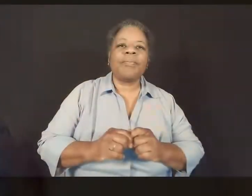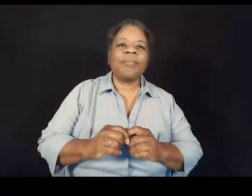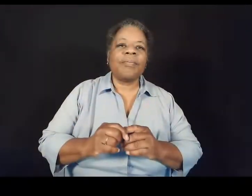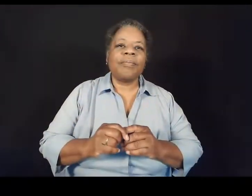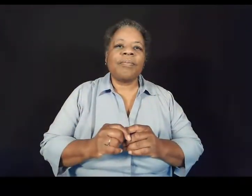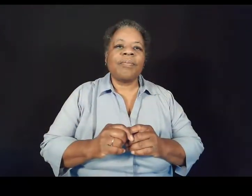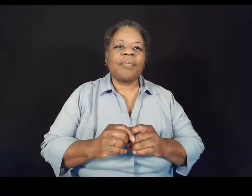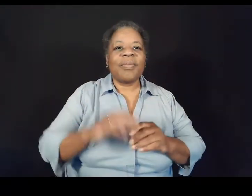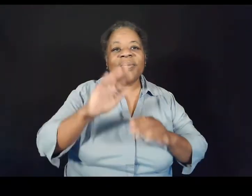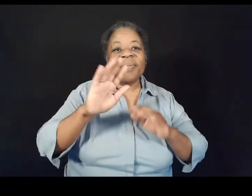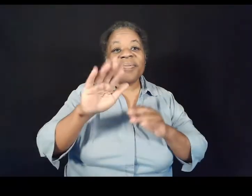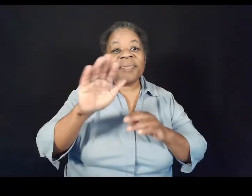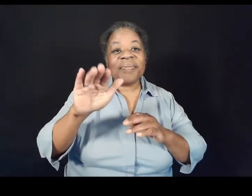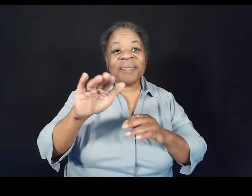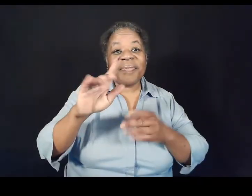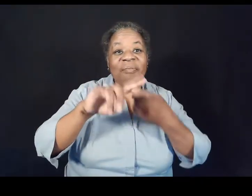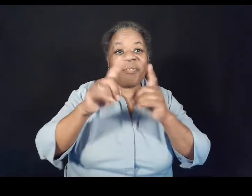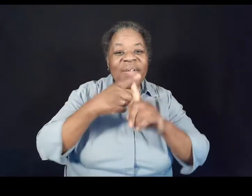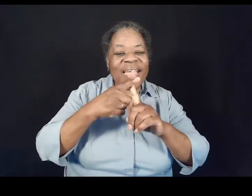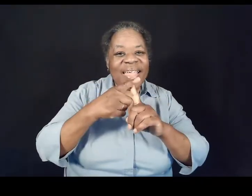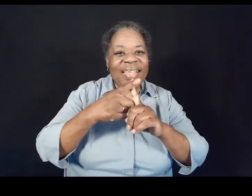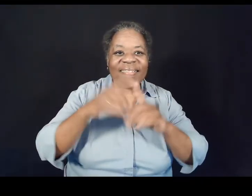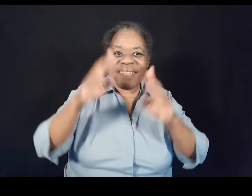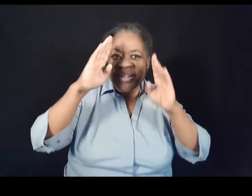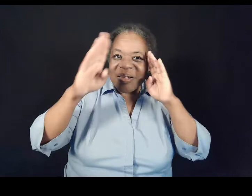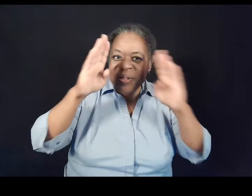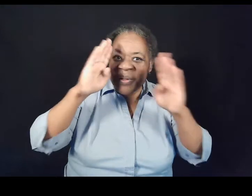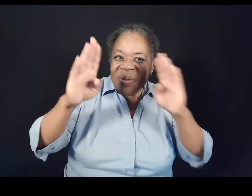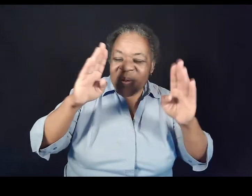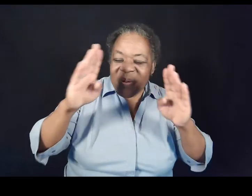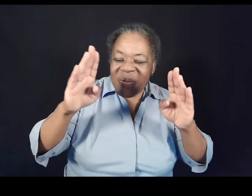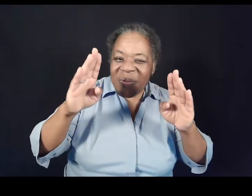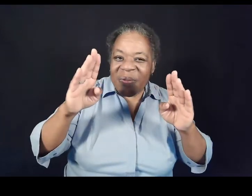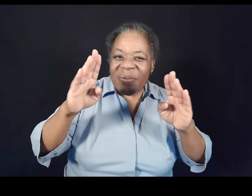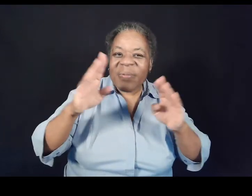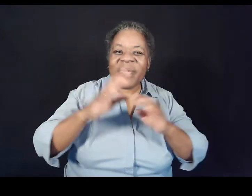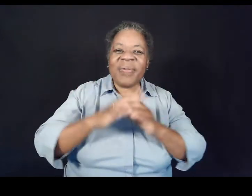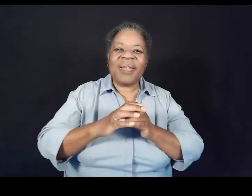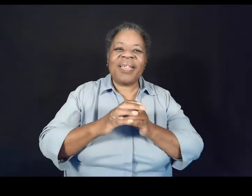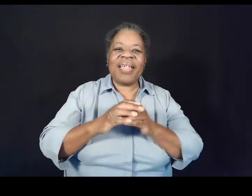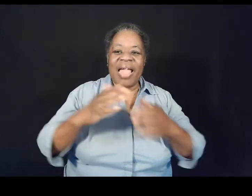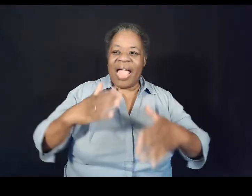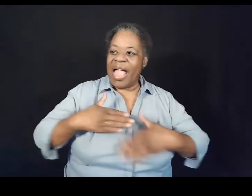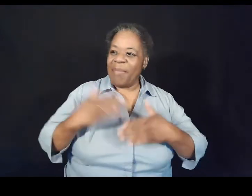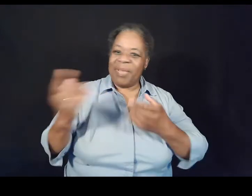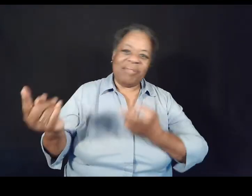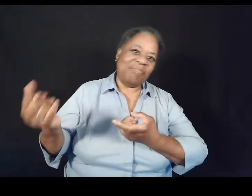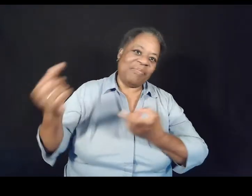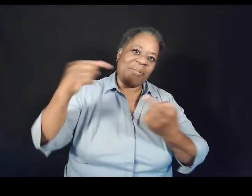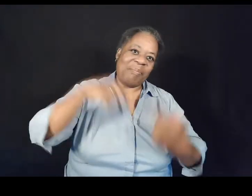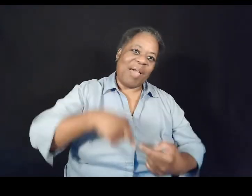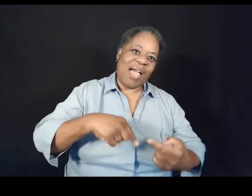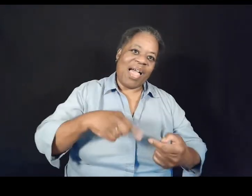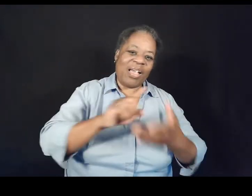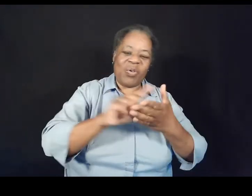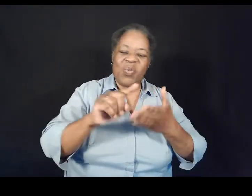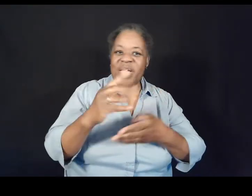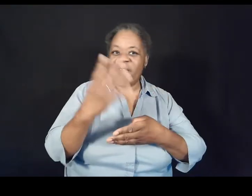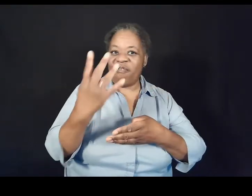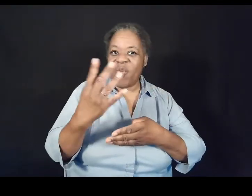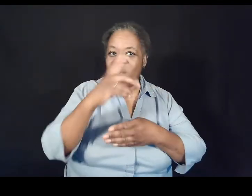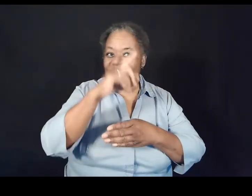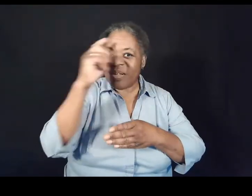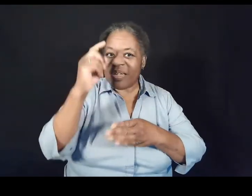Hey friends, happy to be back with you after a couple of Sundays away, and happy to jump back into week four of our summer series as